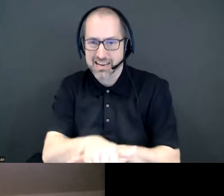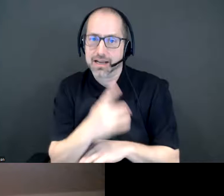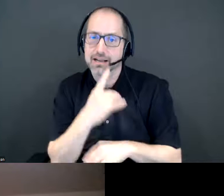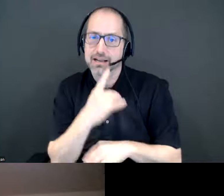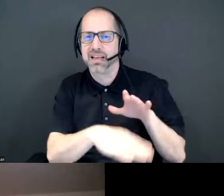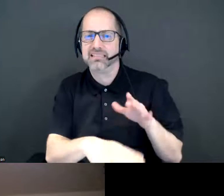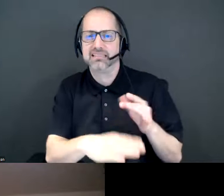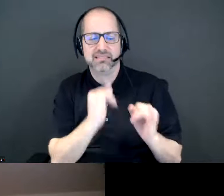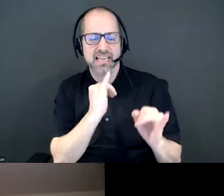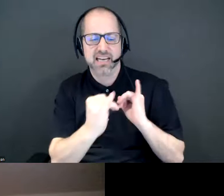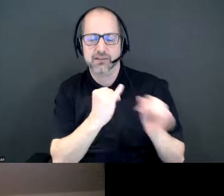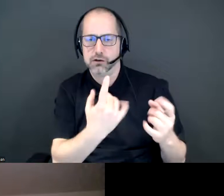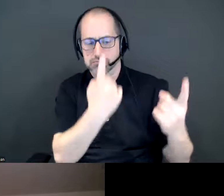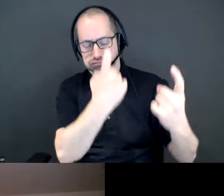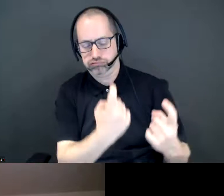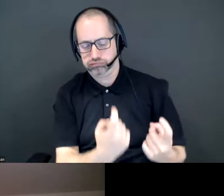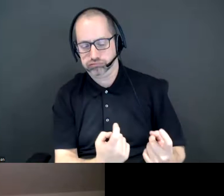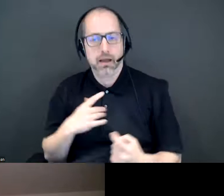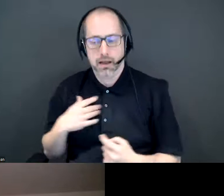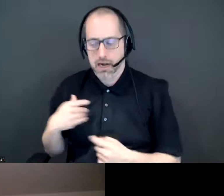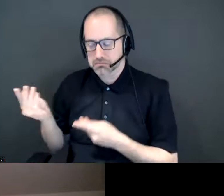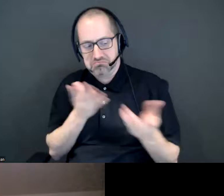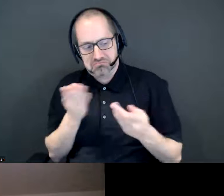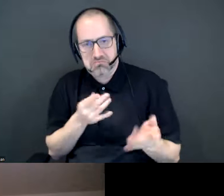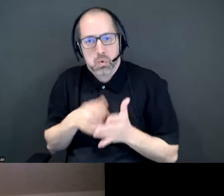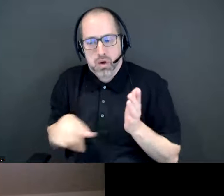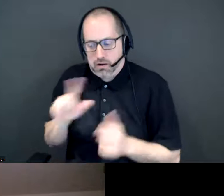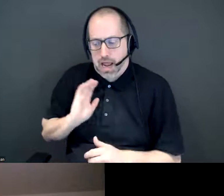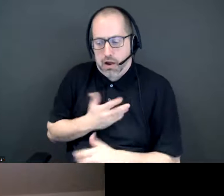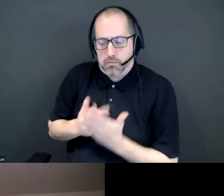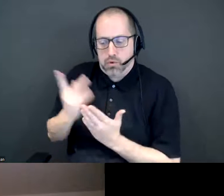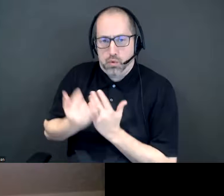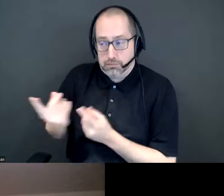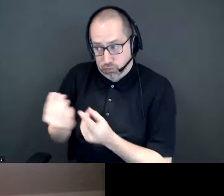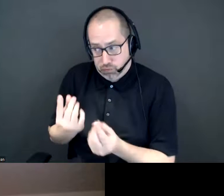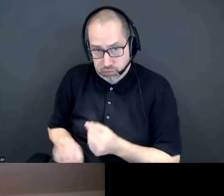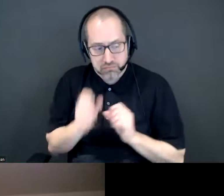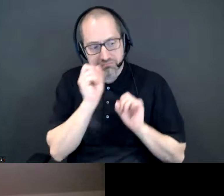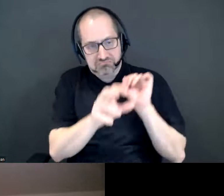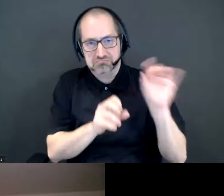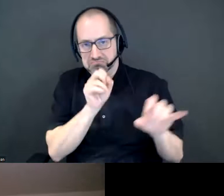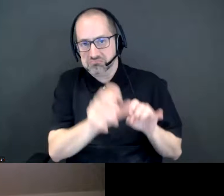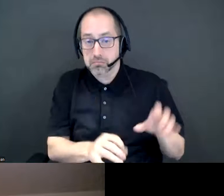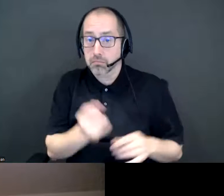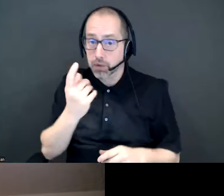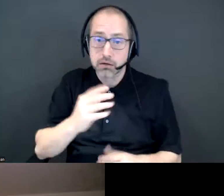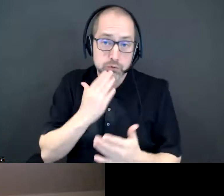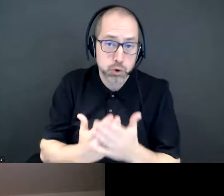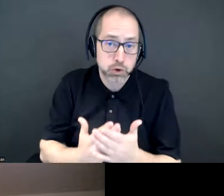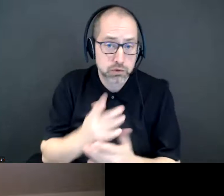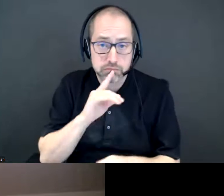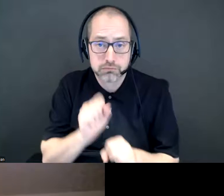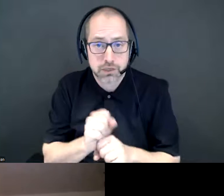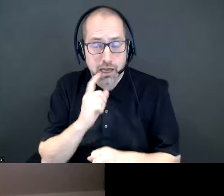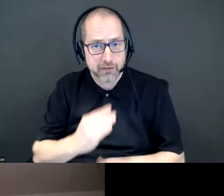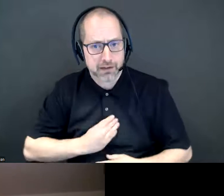out what we do, in our programs. Yeah, but it was good. It was really, it's inspiring when you